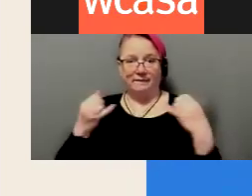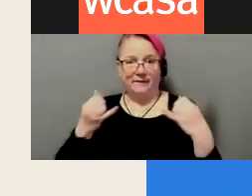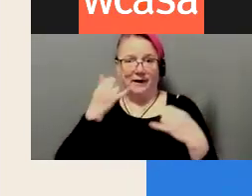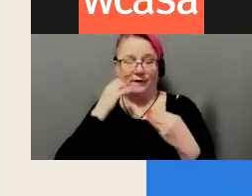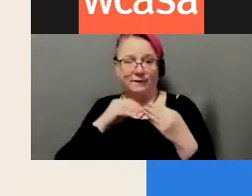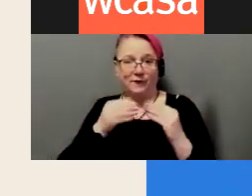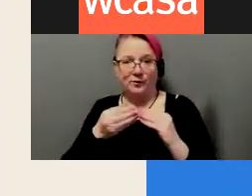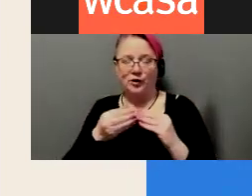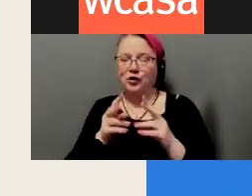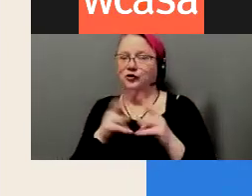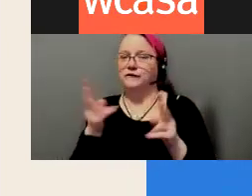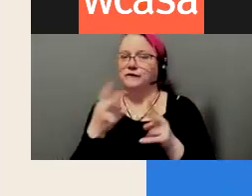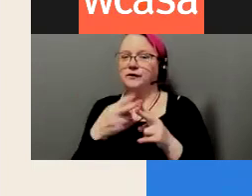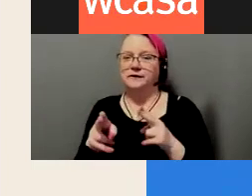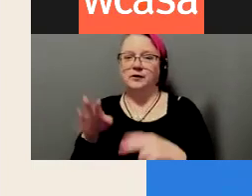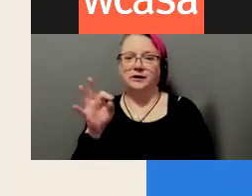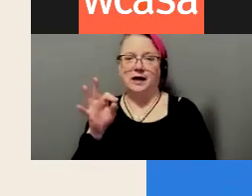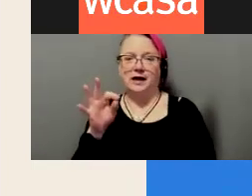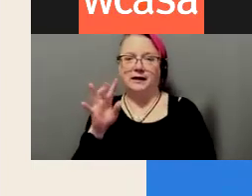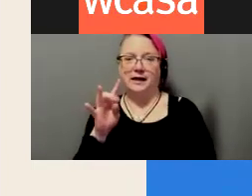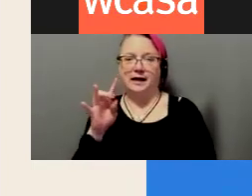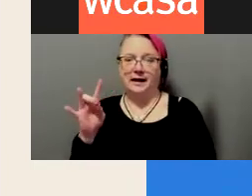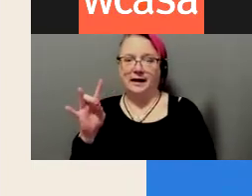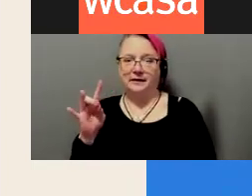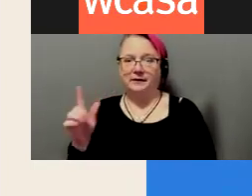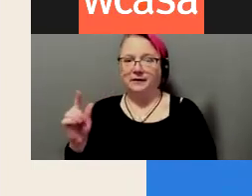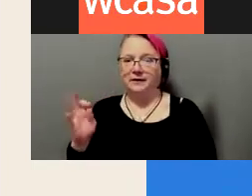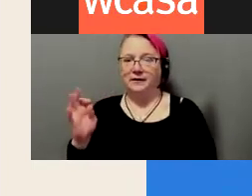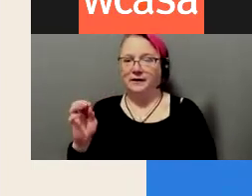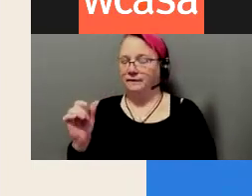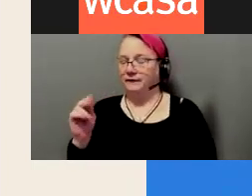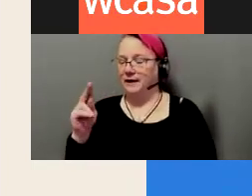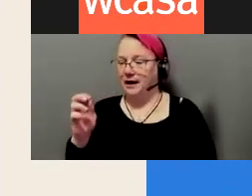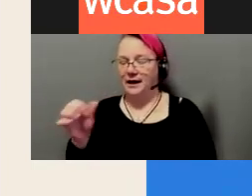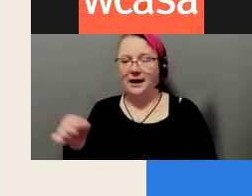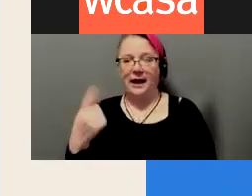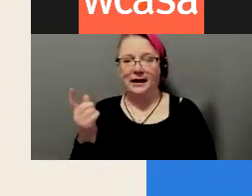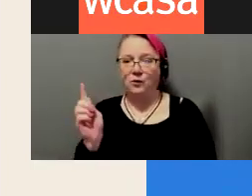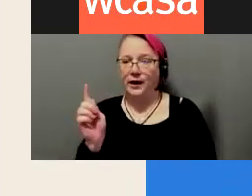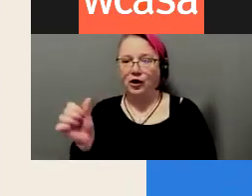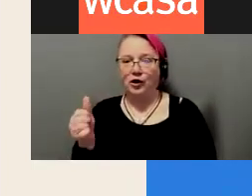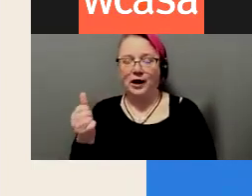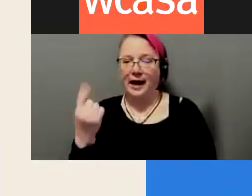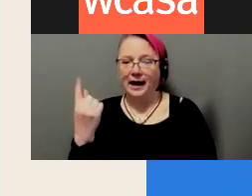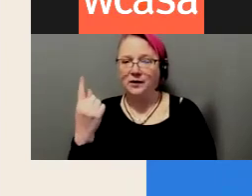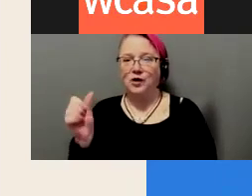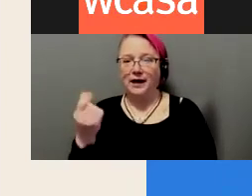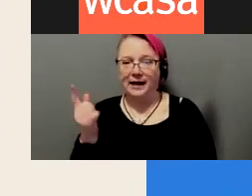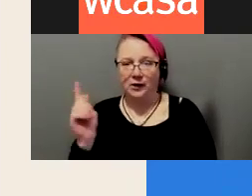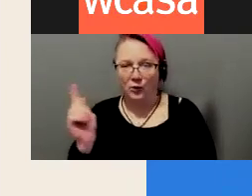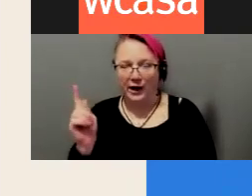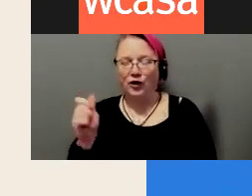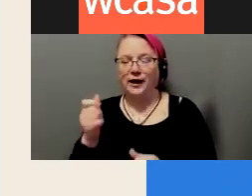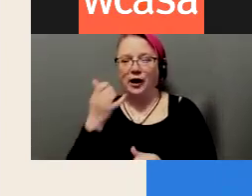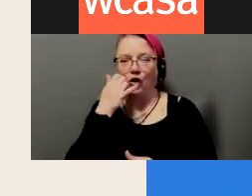to the very simple 988 Lifeline. Anyone, anywhere can call or text 988 if they are